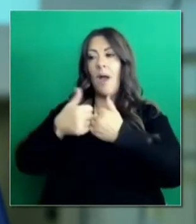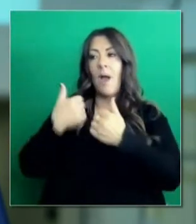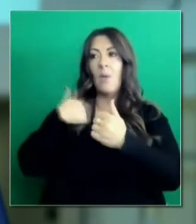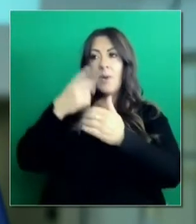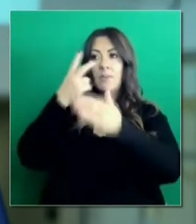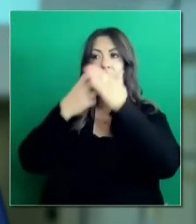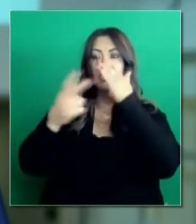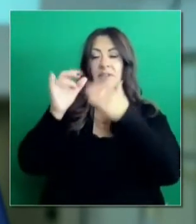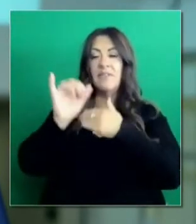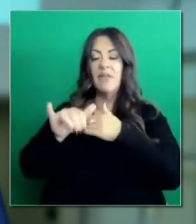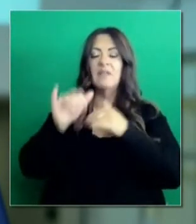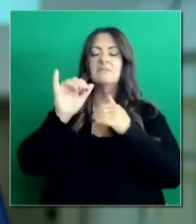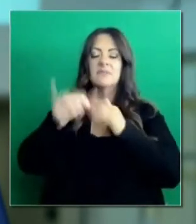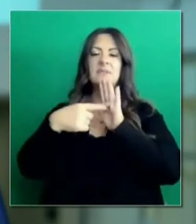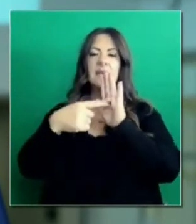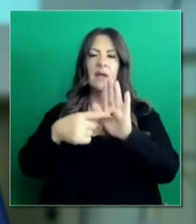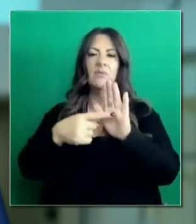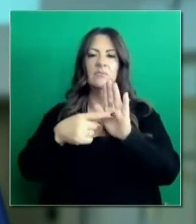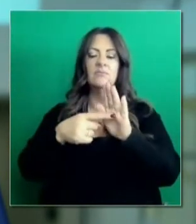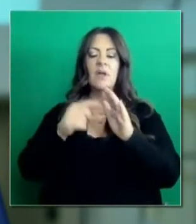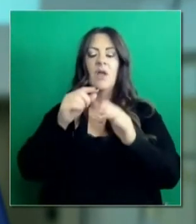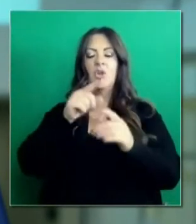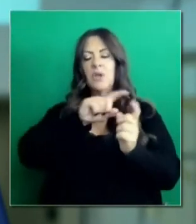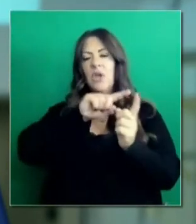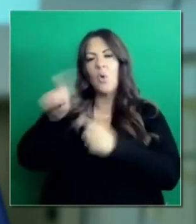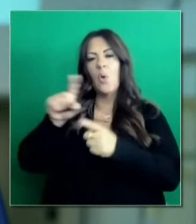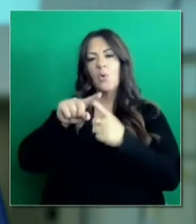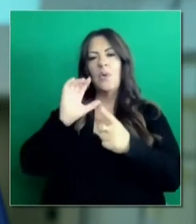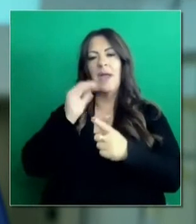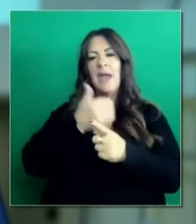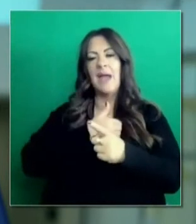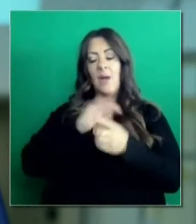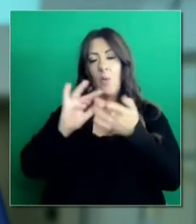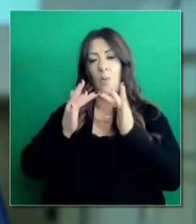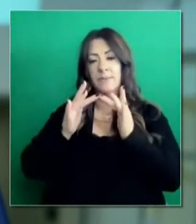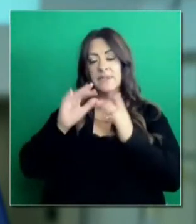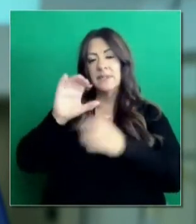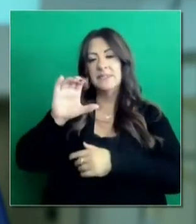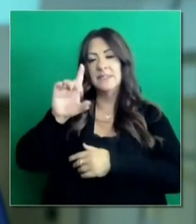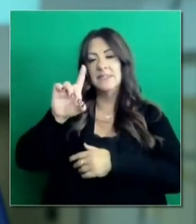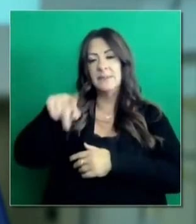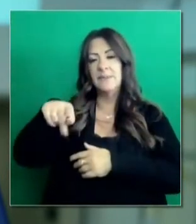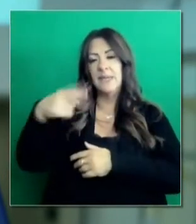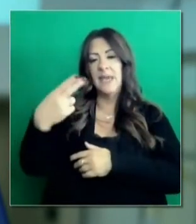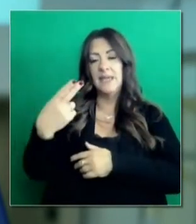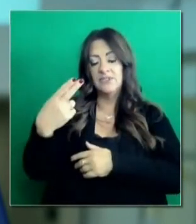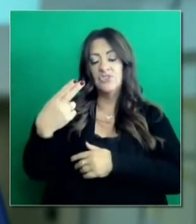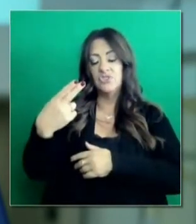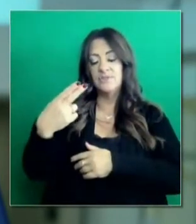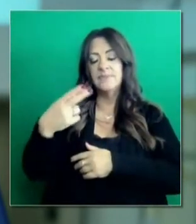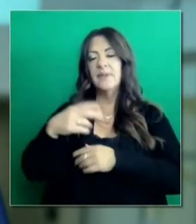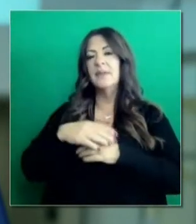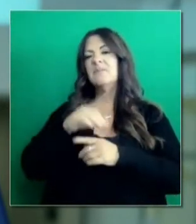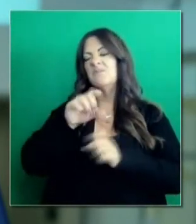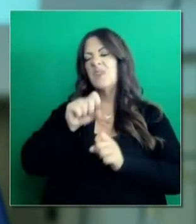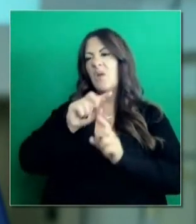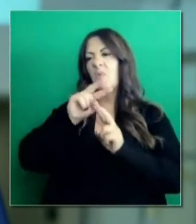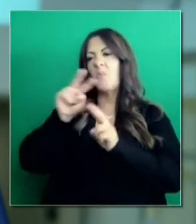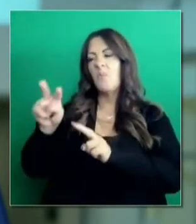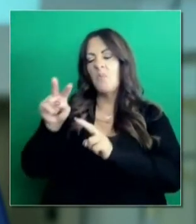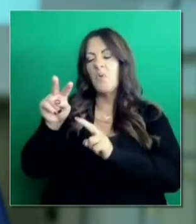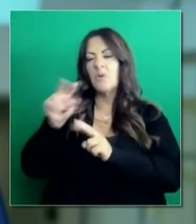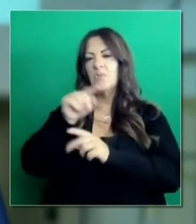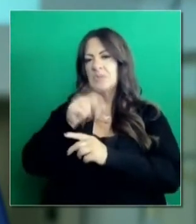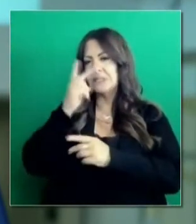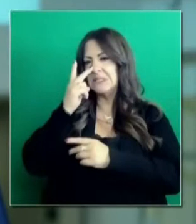the CDPH website. I believe they're available today, and you can certainly look there. And of course, if there's